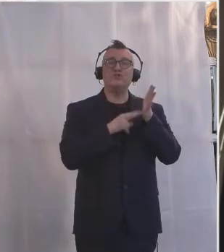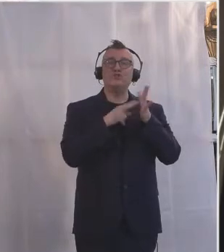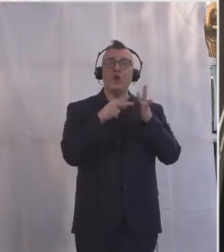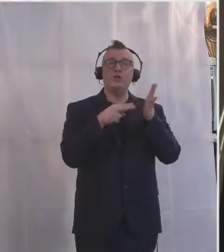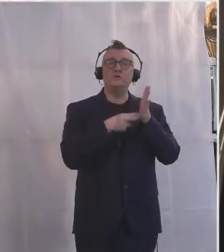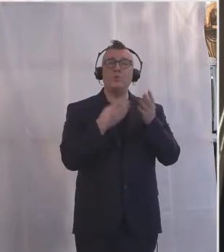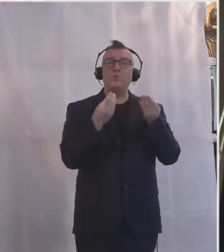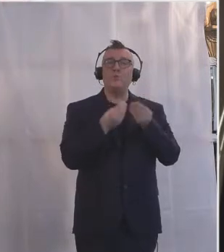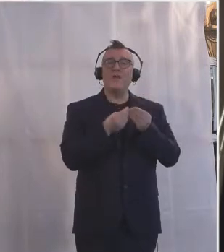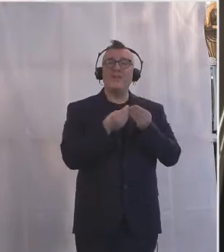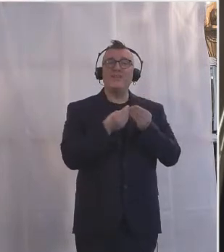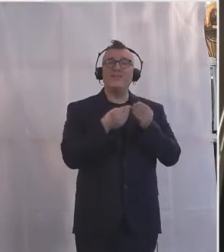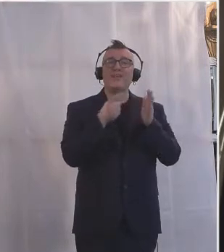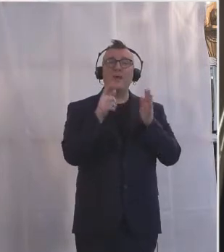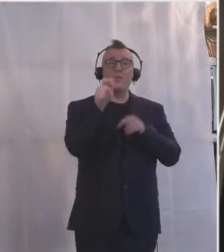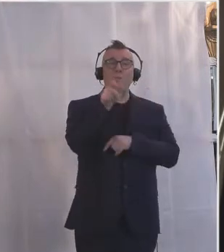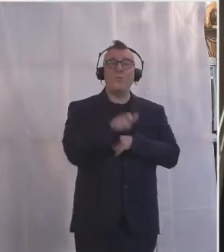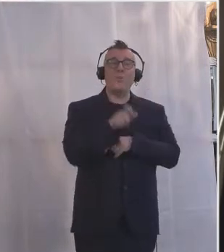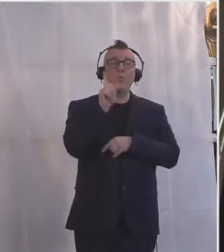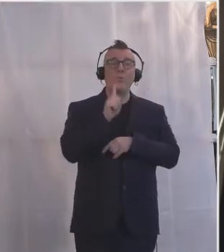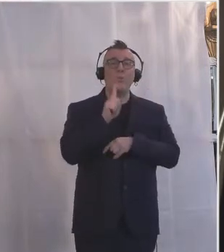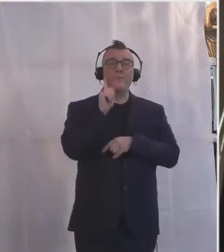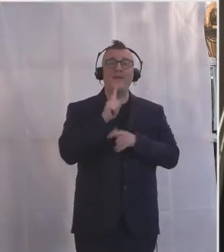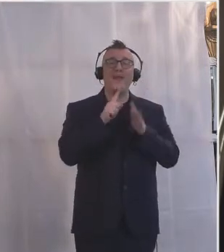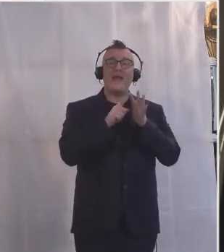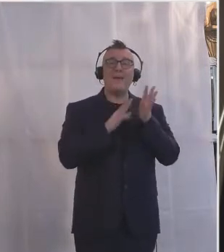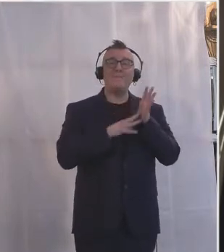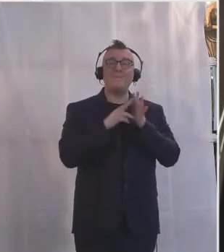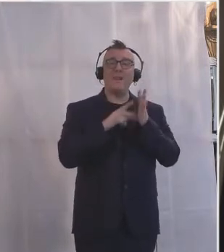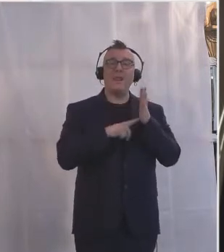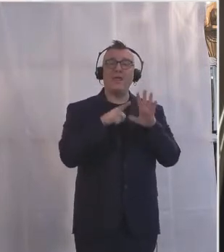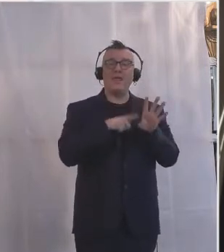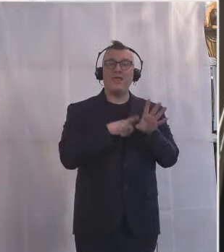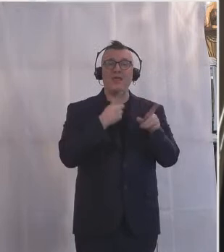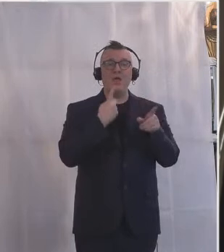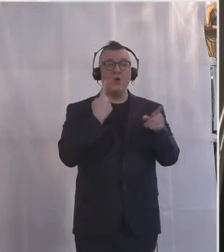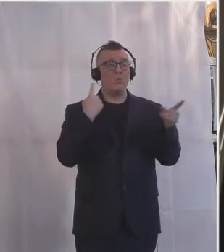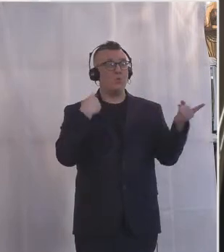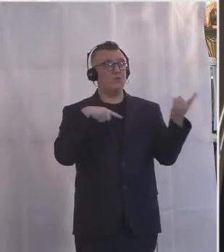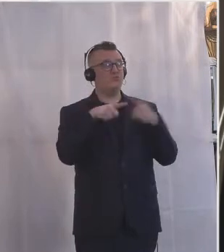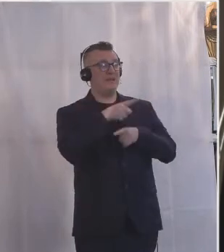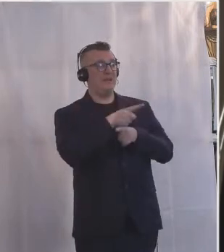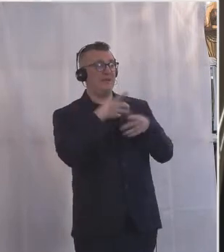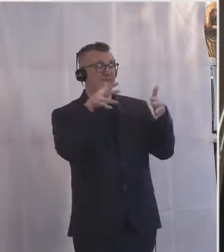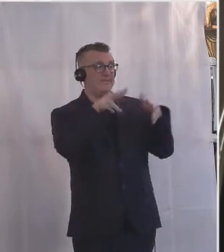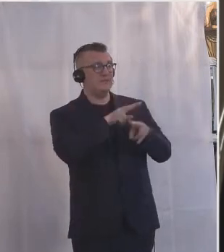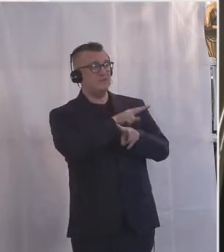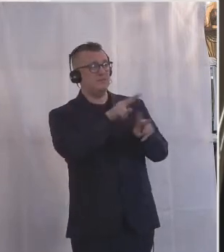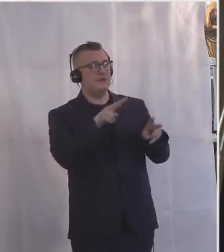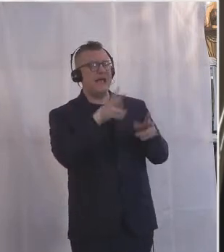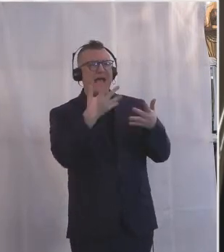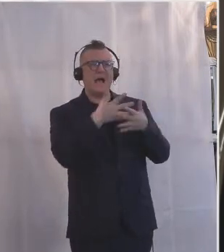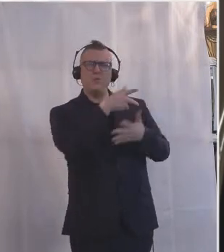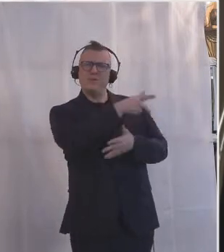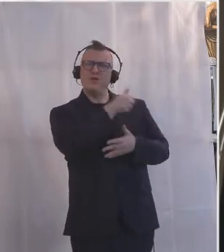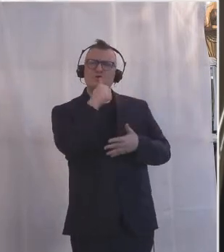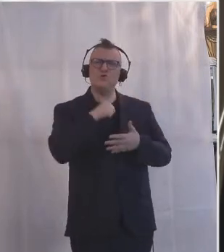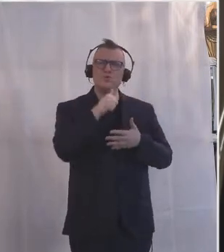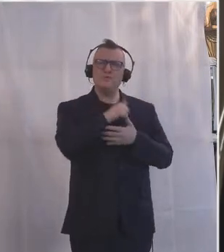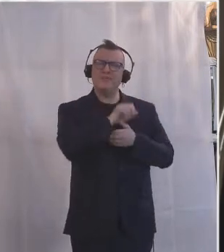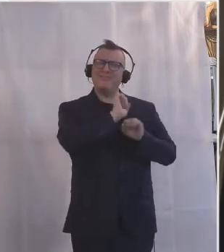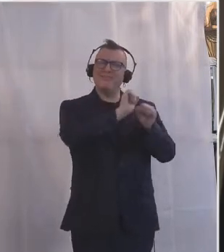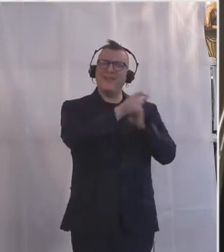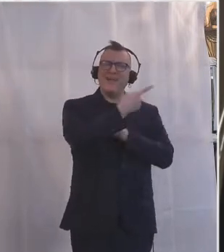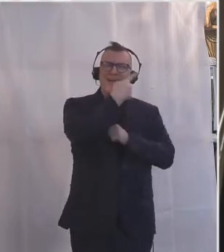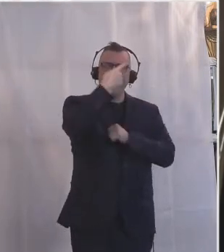And we spent the week to learn how they commercialise and how they really leverage that IP and how they build on it. And I kind of learned, oh,